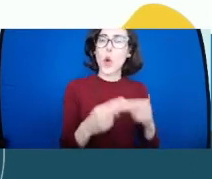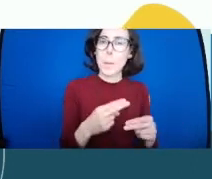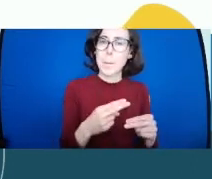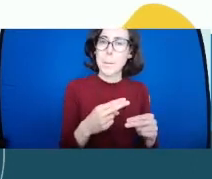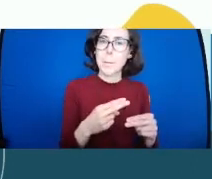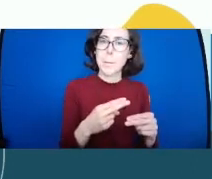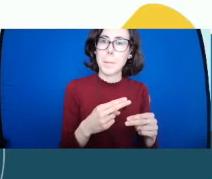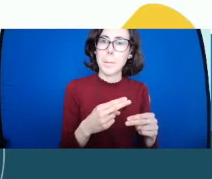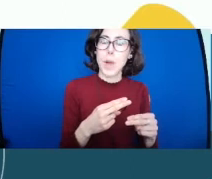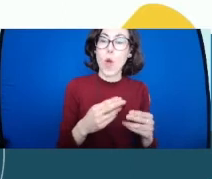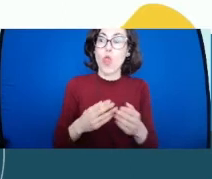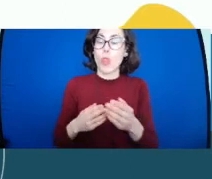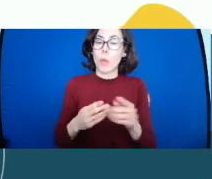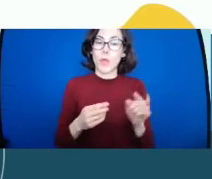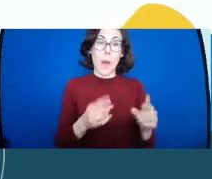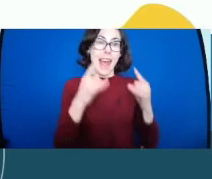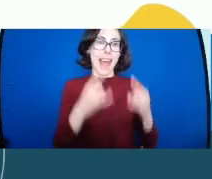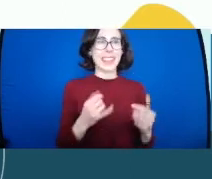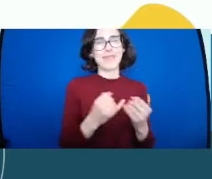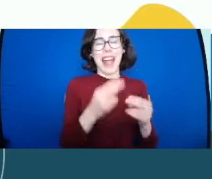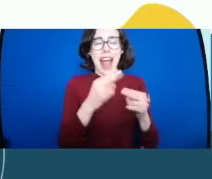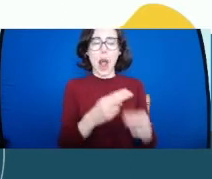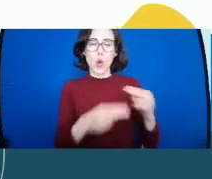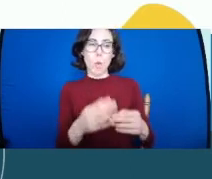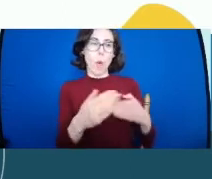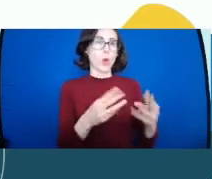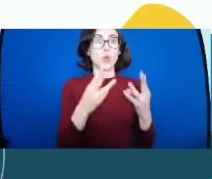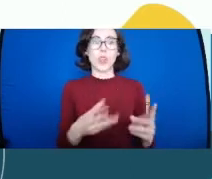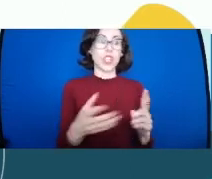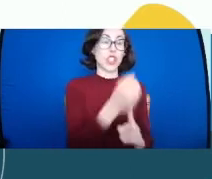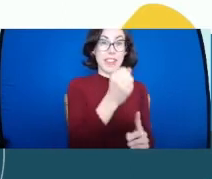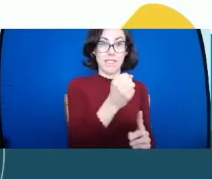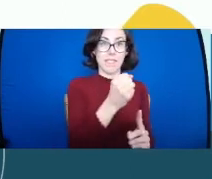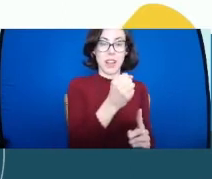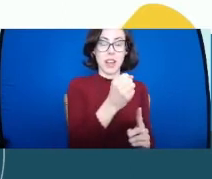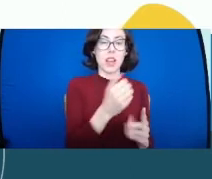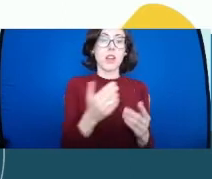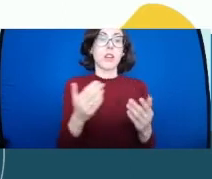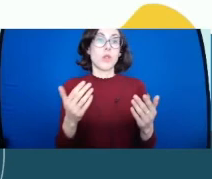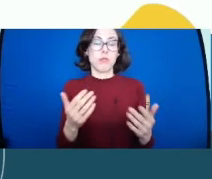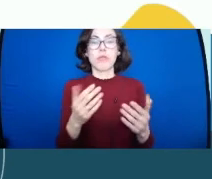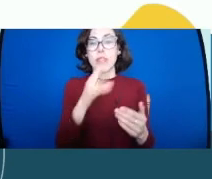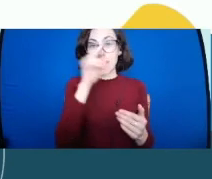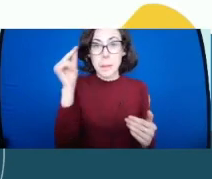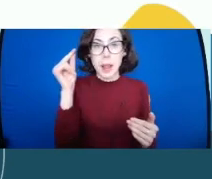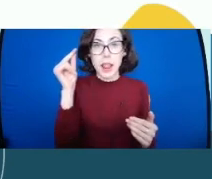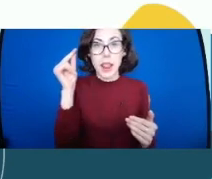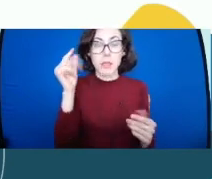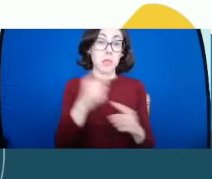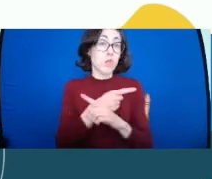So health pertains to the outcomes associated with the program. For example, those of you who are working